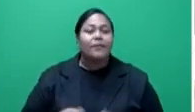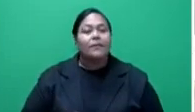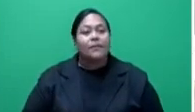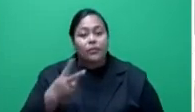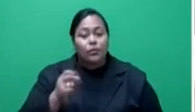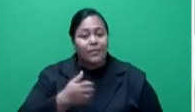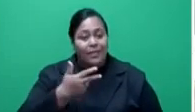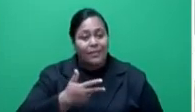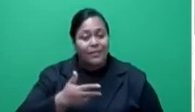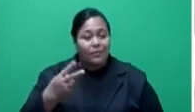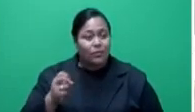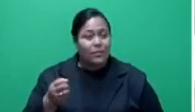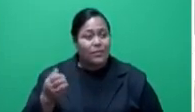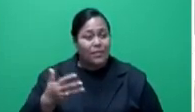budget,